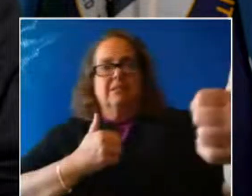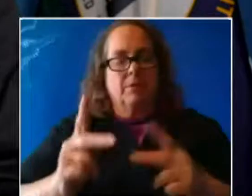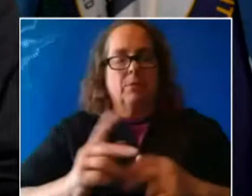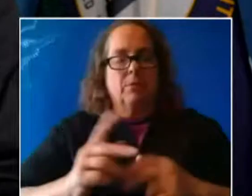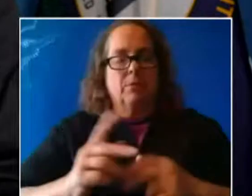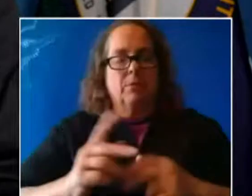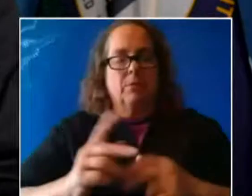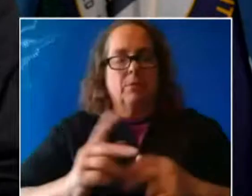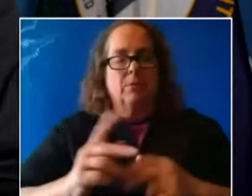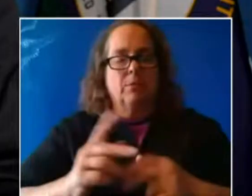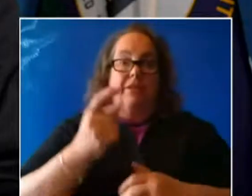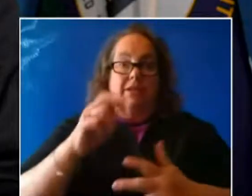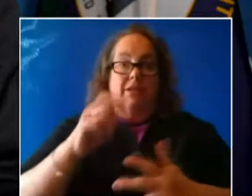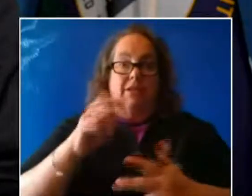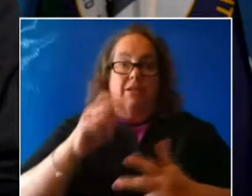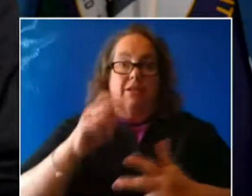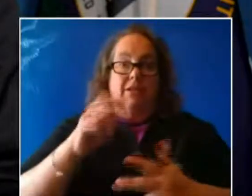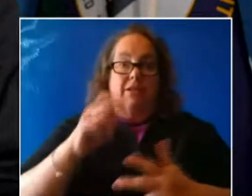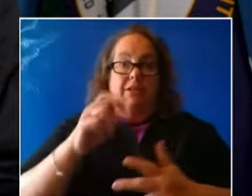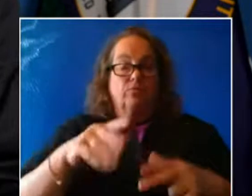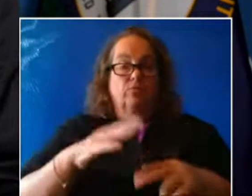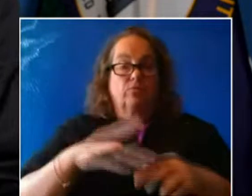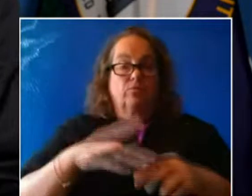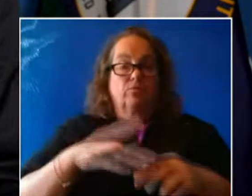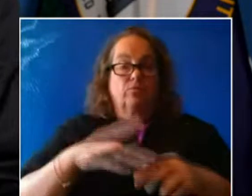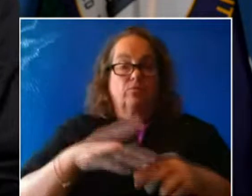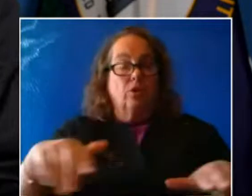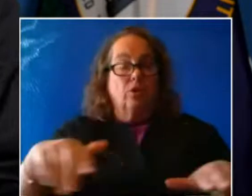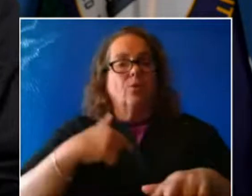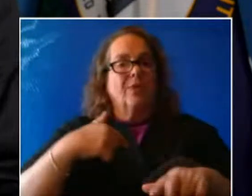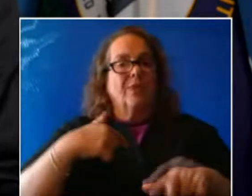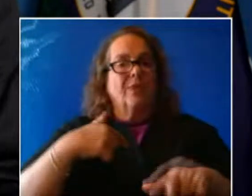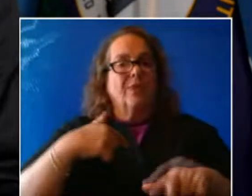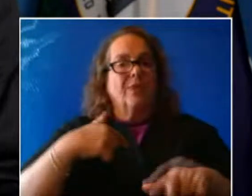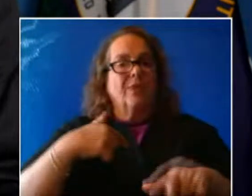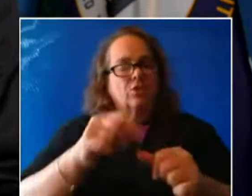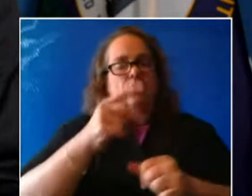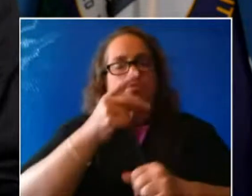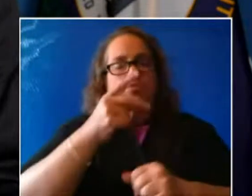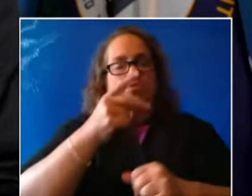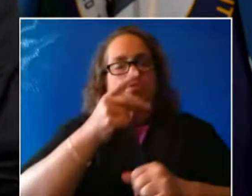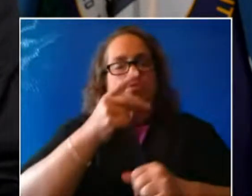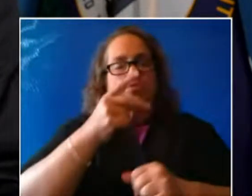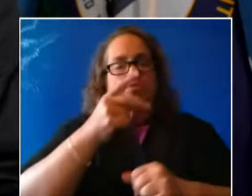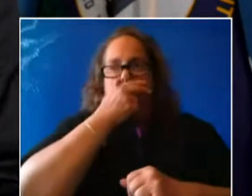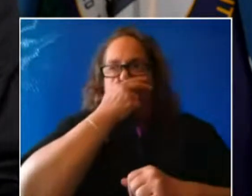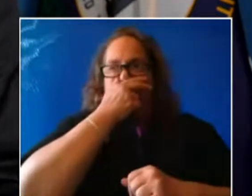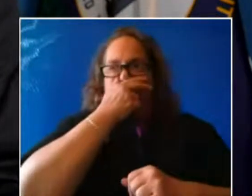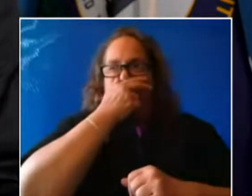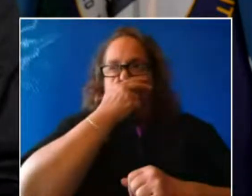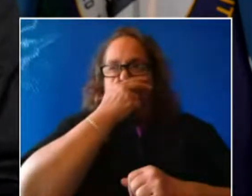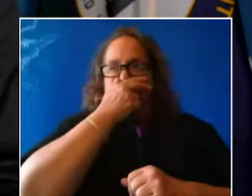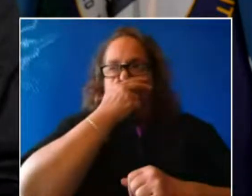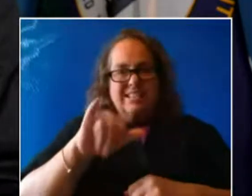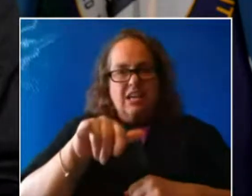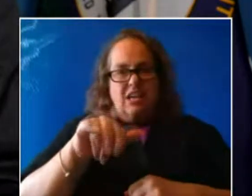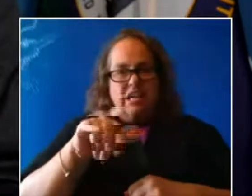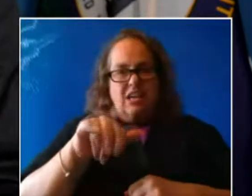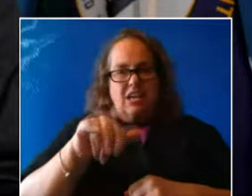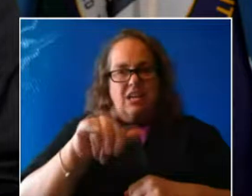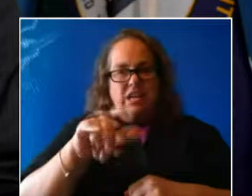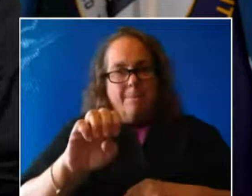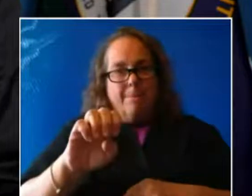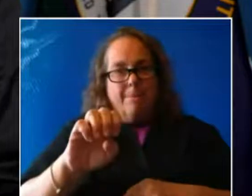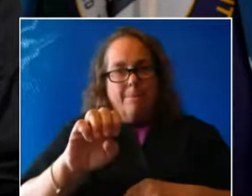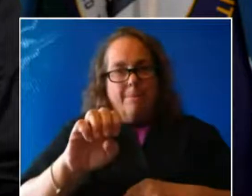on children, I think we continue to see that syndrome, but it does appear and has stayed